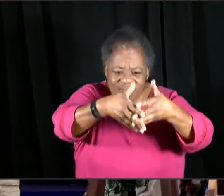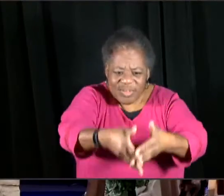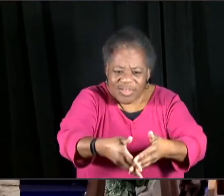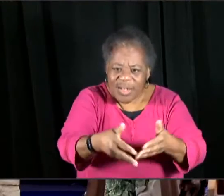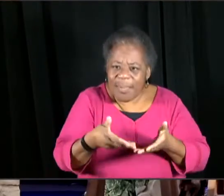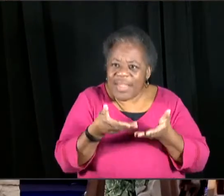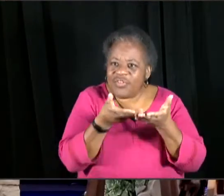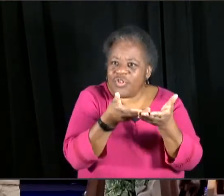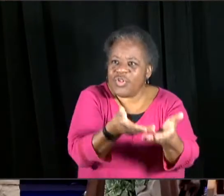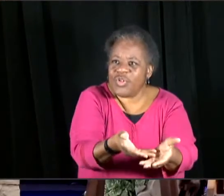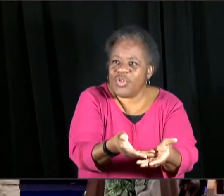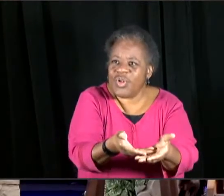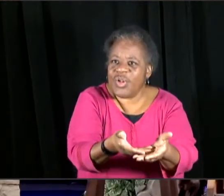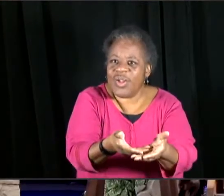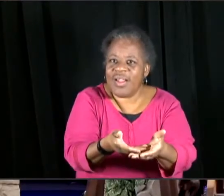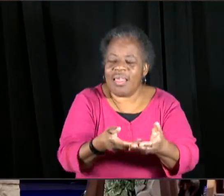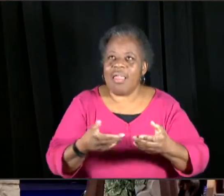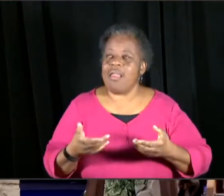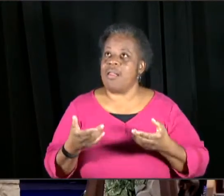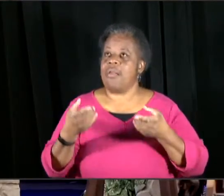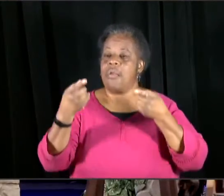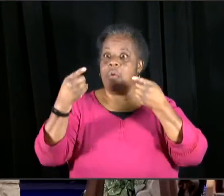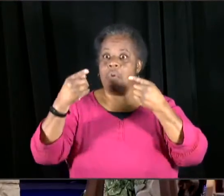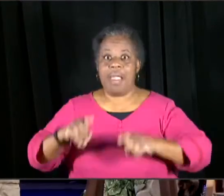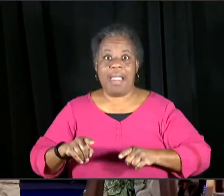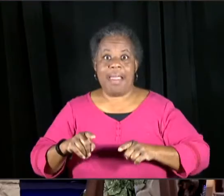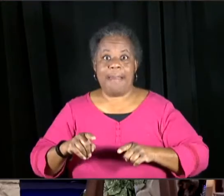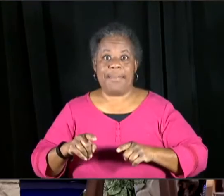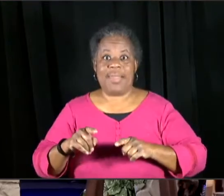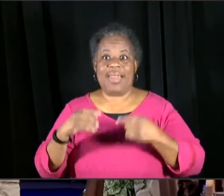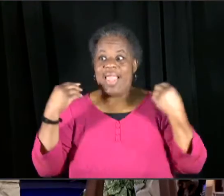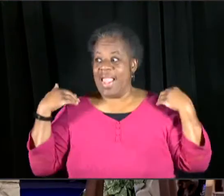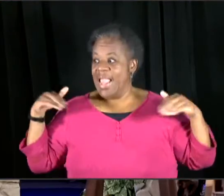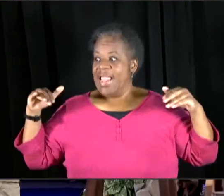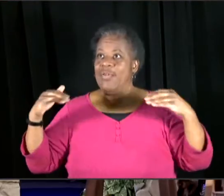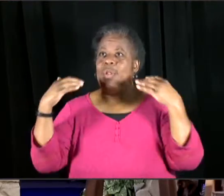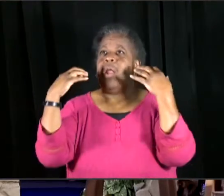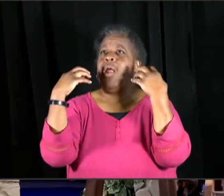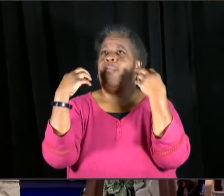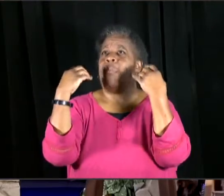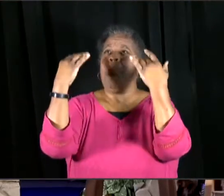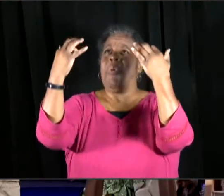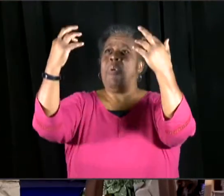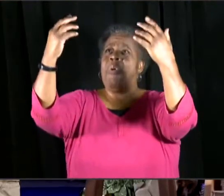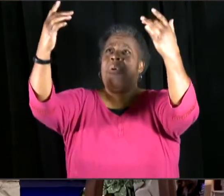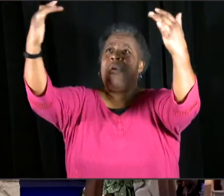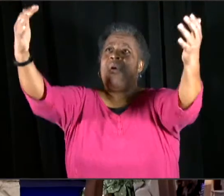And then the sky erupted with angels, praising God and declaring peace.